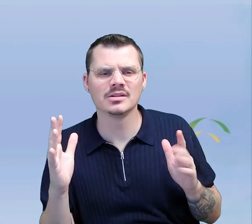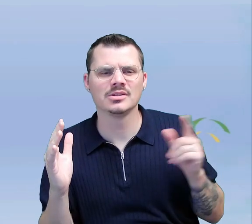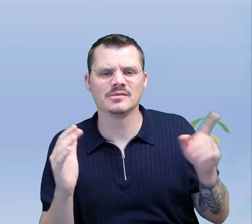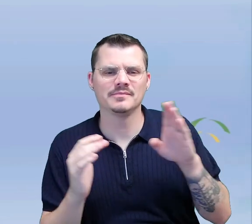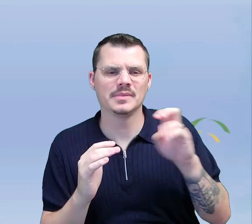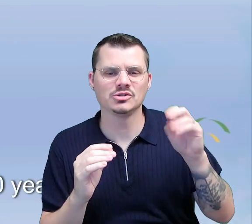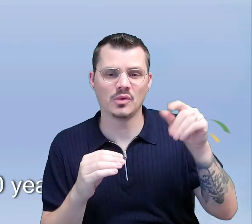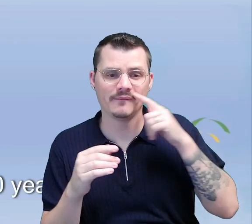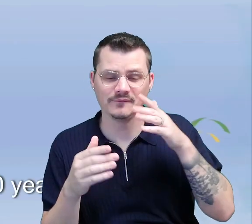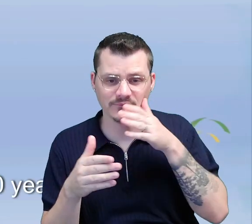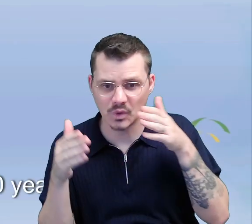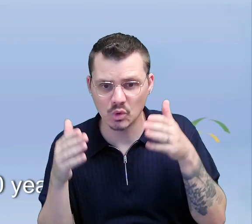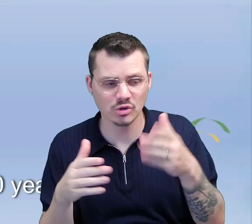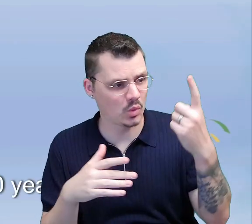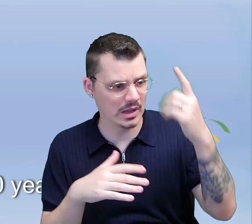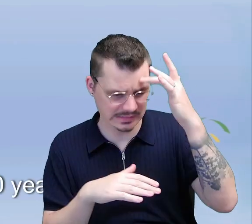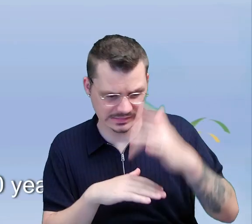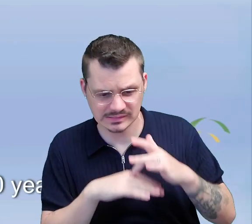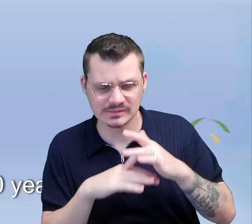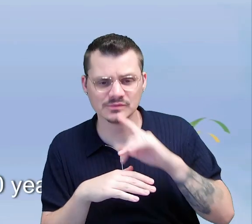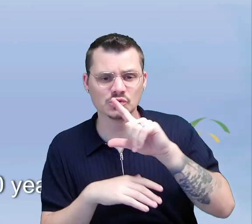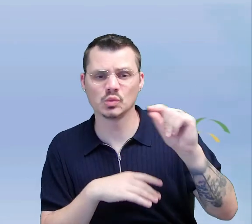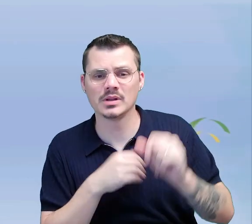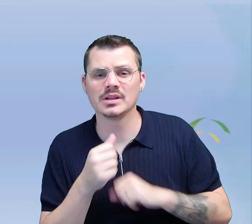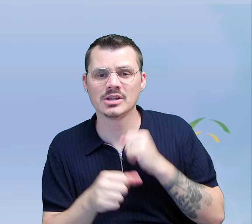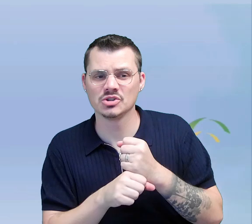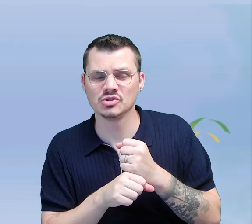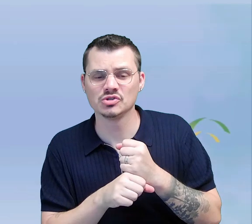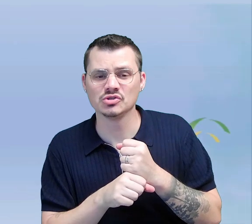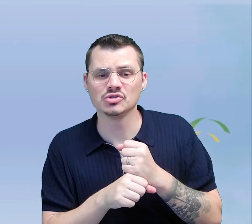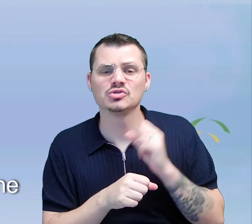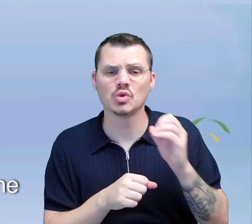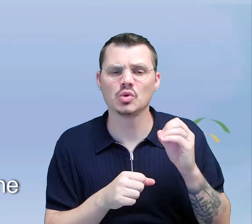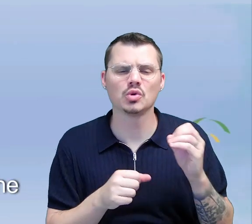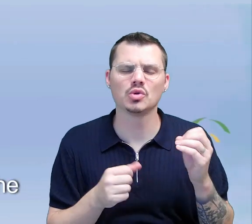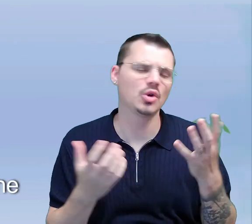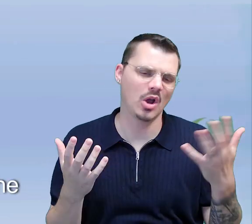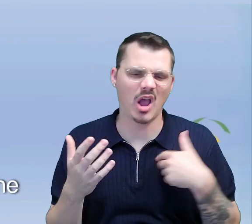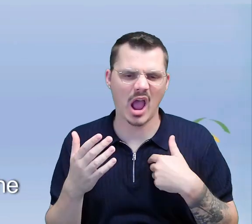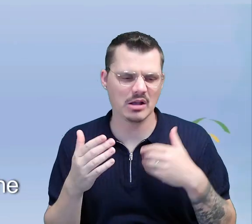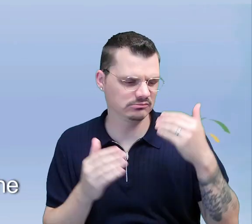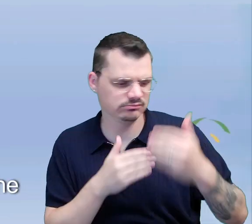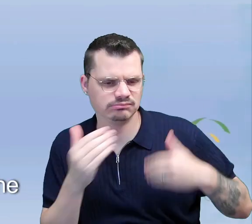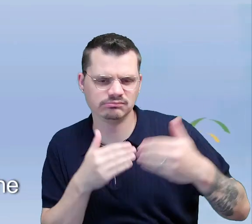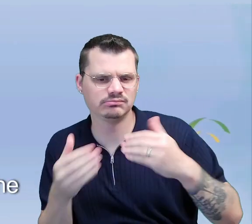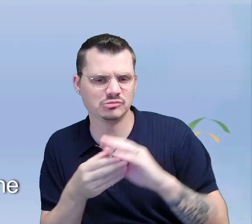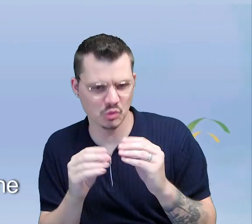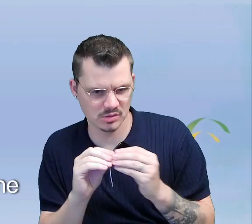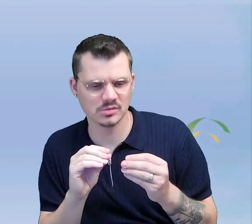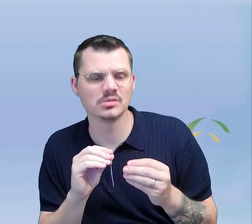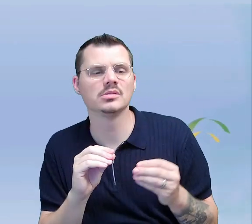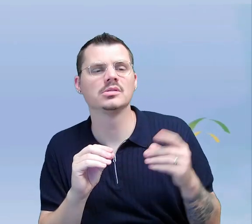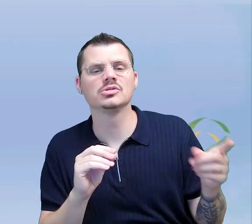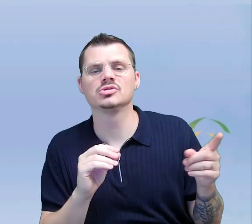been so focused on this one thing for all those 20 years. So just to speed things along,